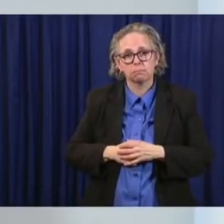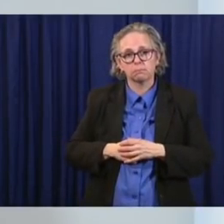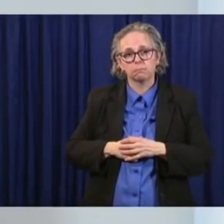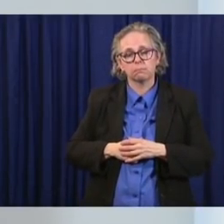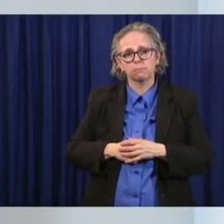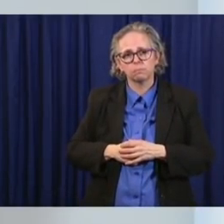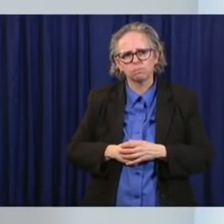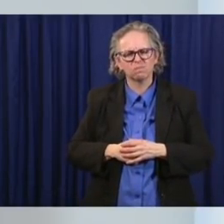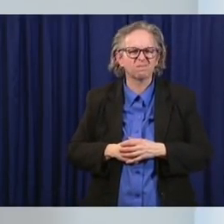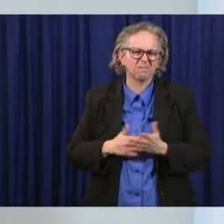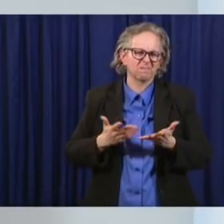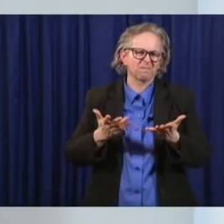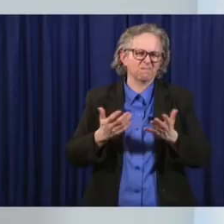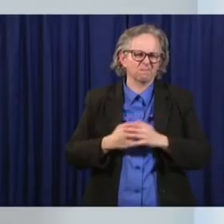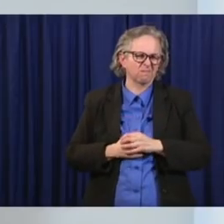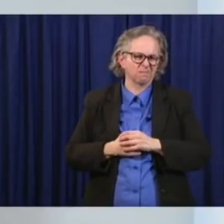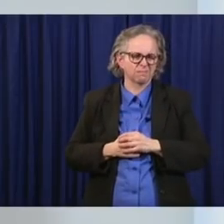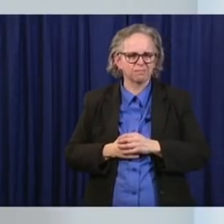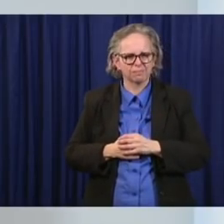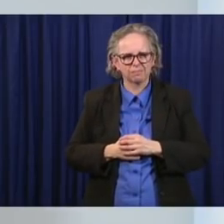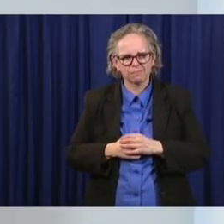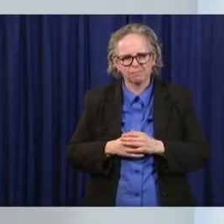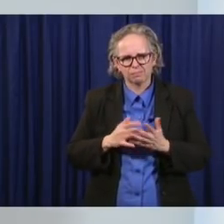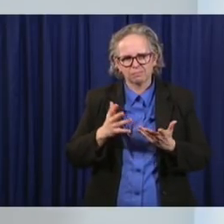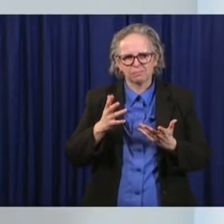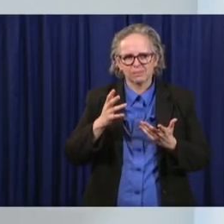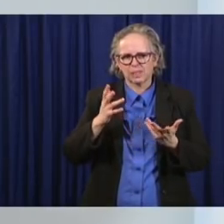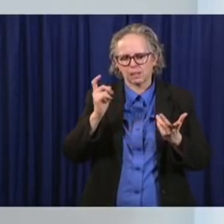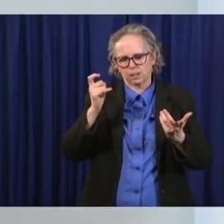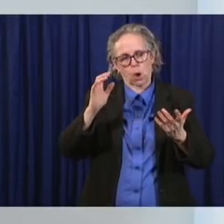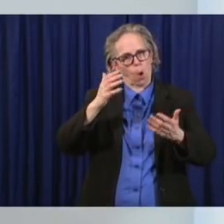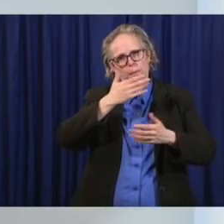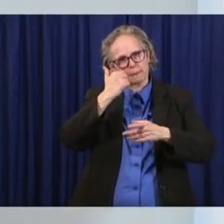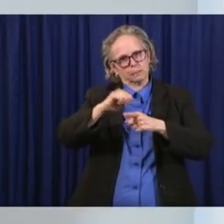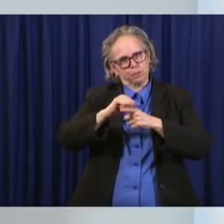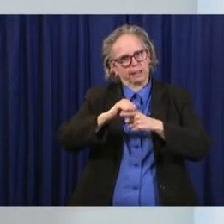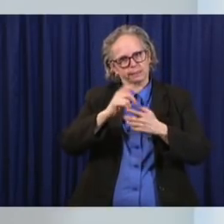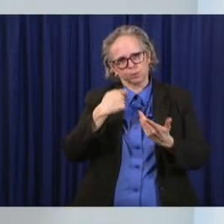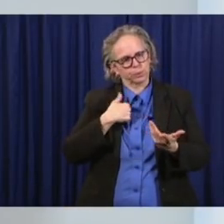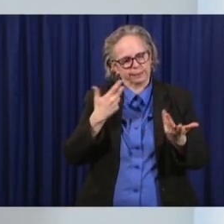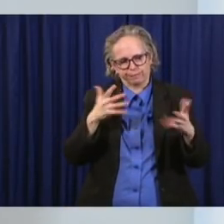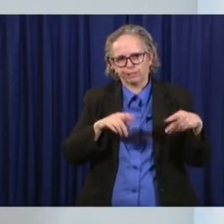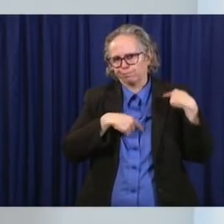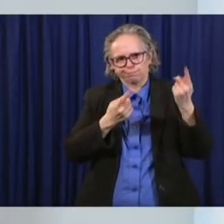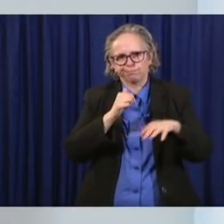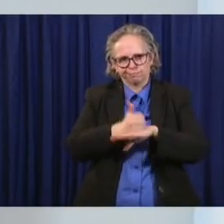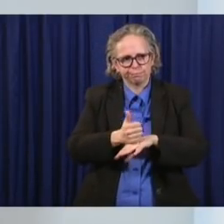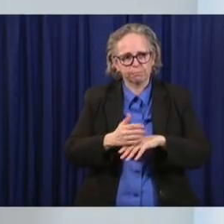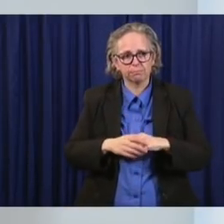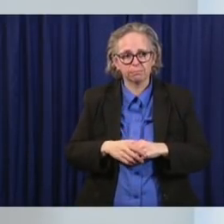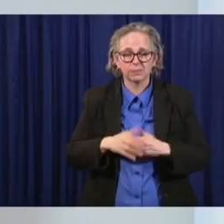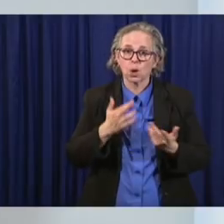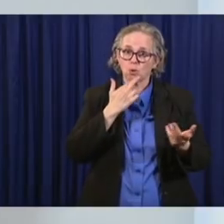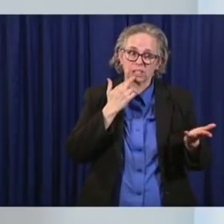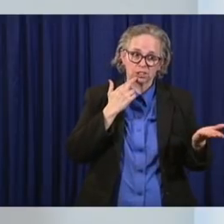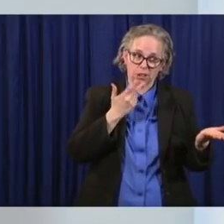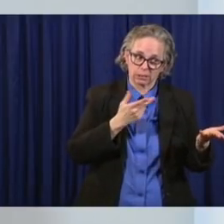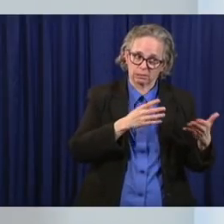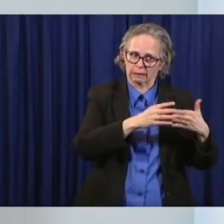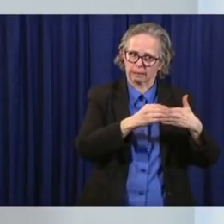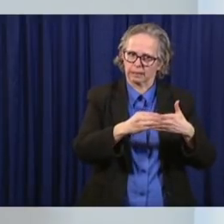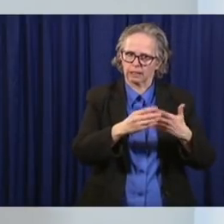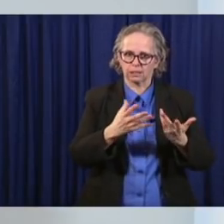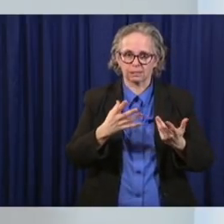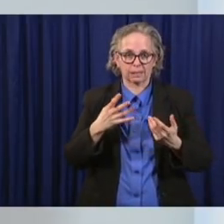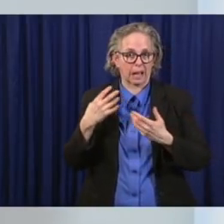What we have are the best practices as agreed upon by restaurant leaders and health leaders. But you